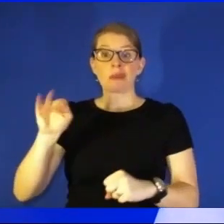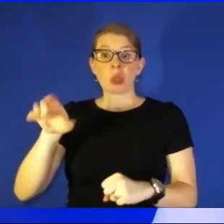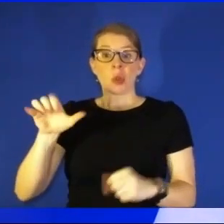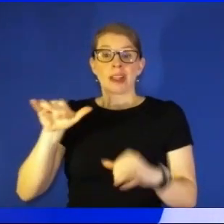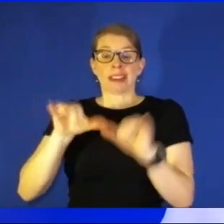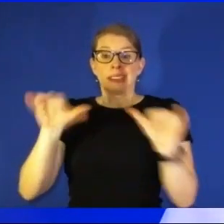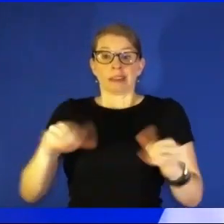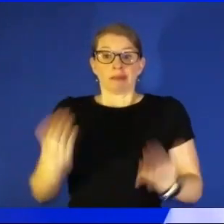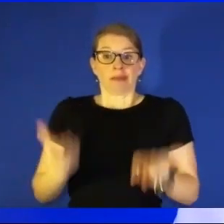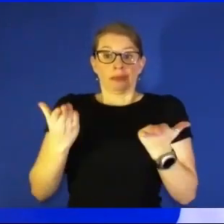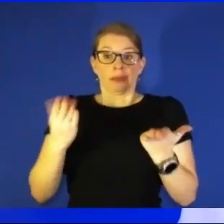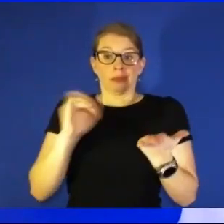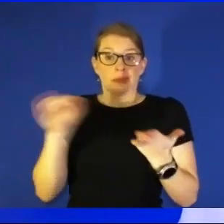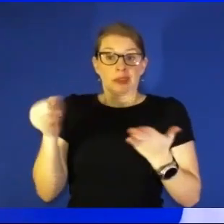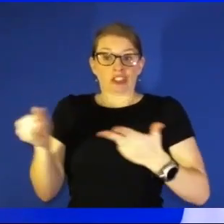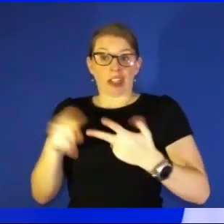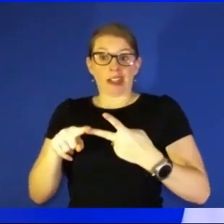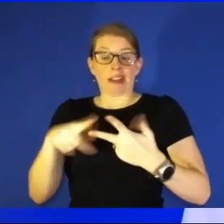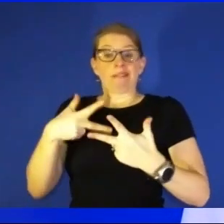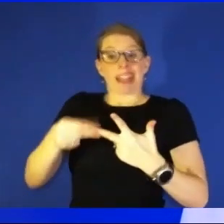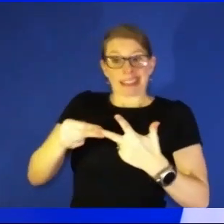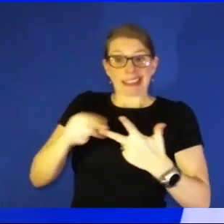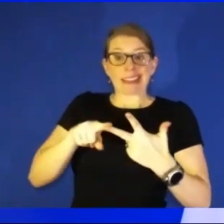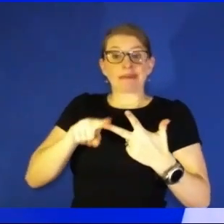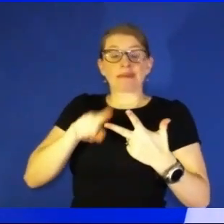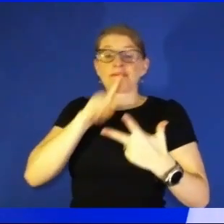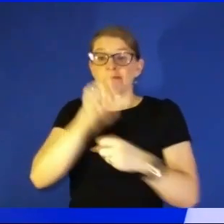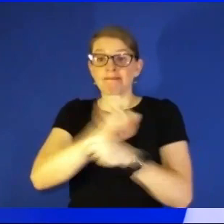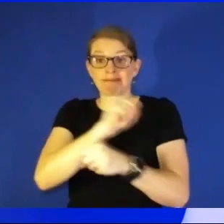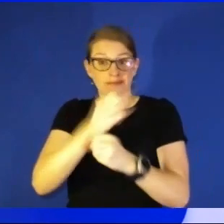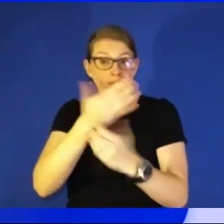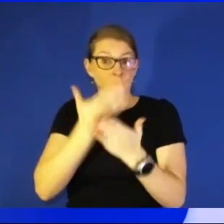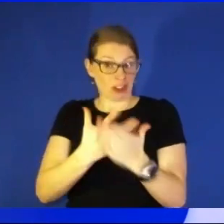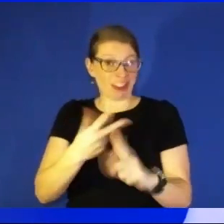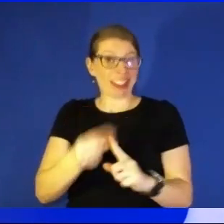Johnson vaccine is really a very good vaccine.